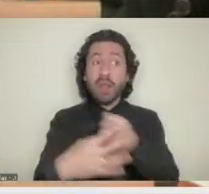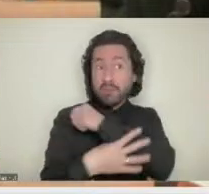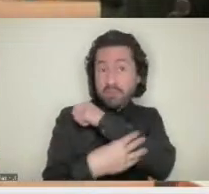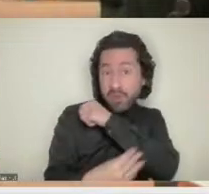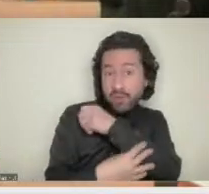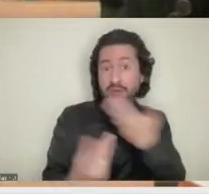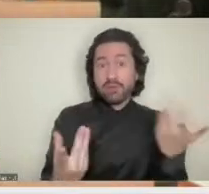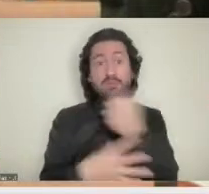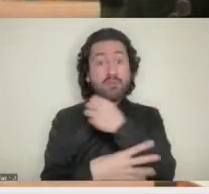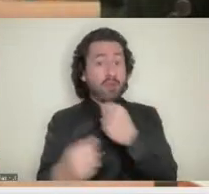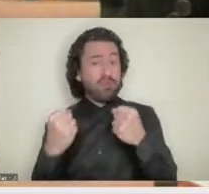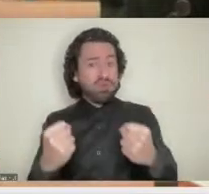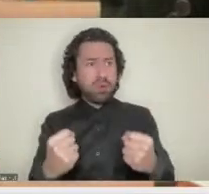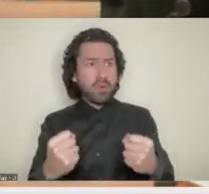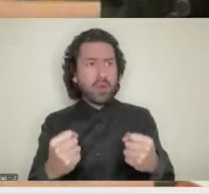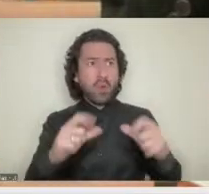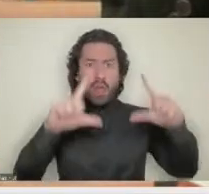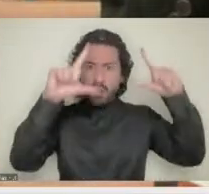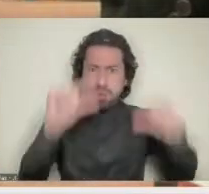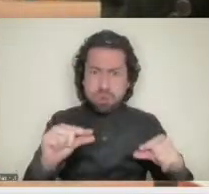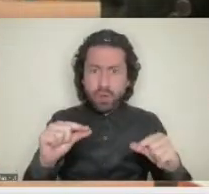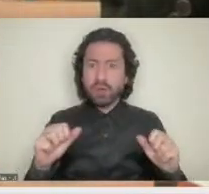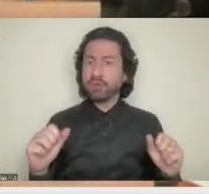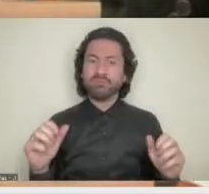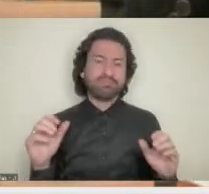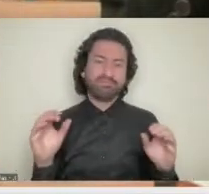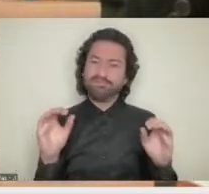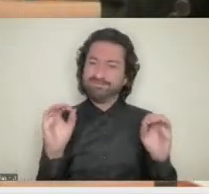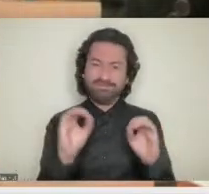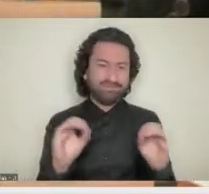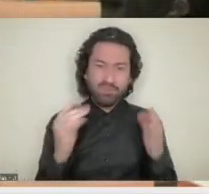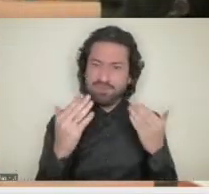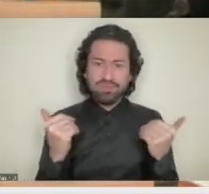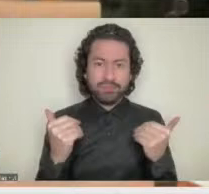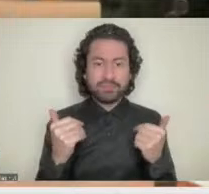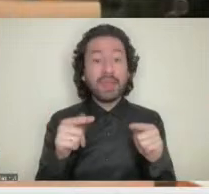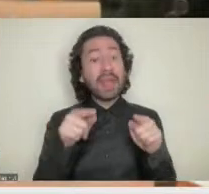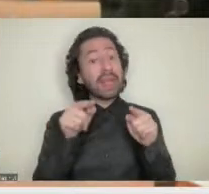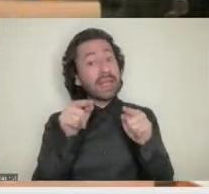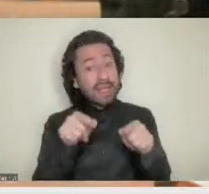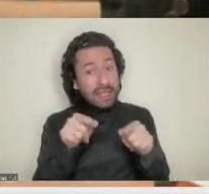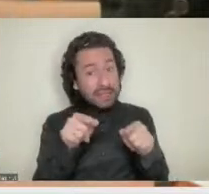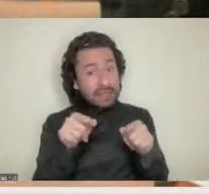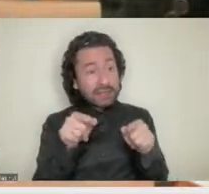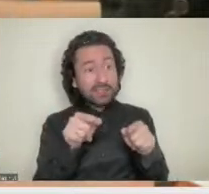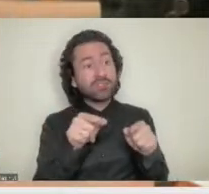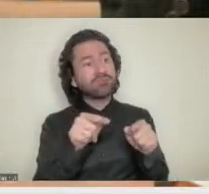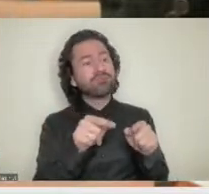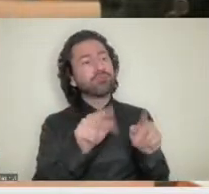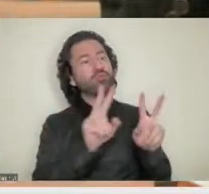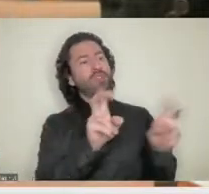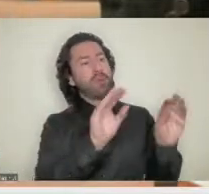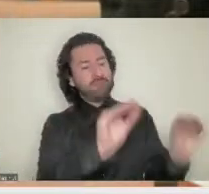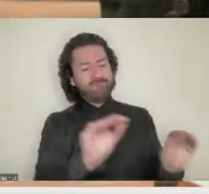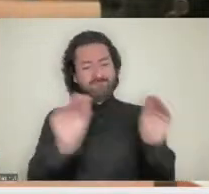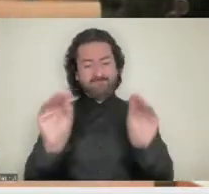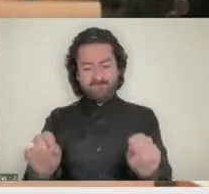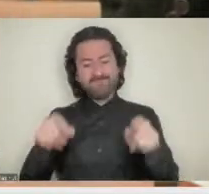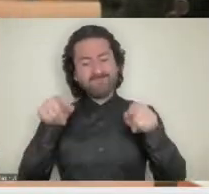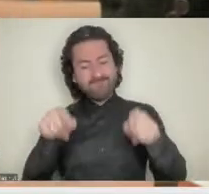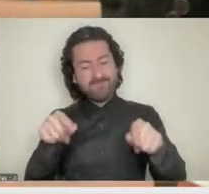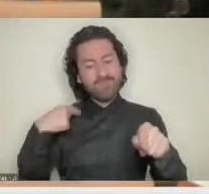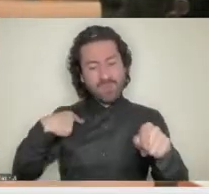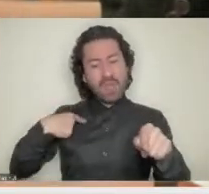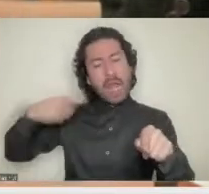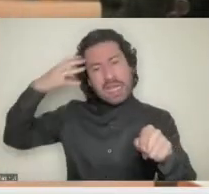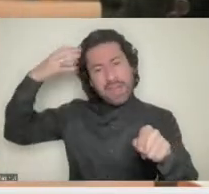we have not seen a marked reduction in poverty or extreme poverty either. And this is one of the issues the government's working with. Now,